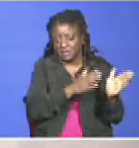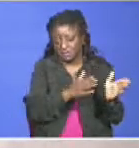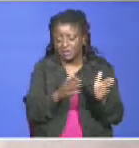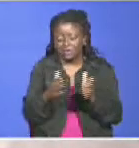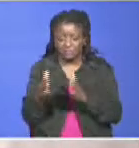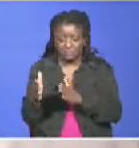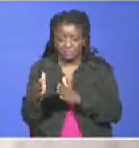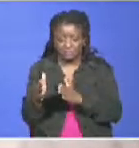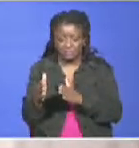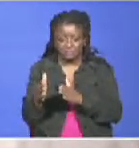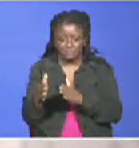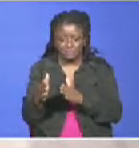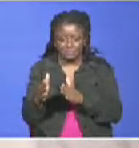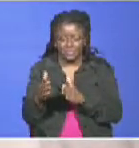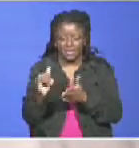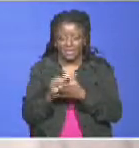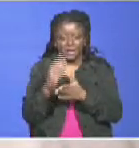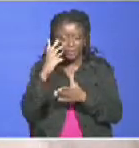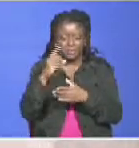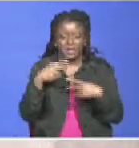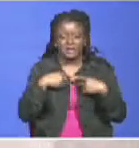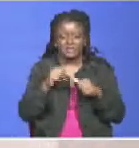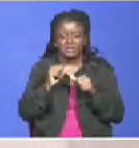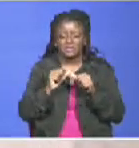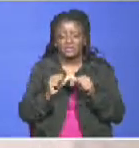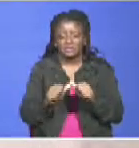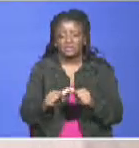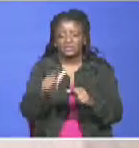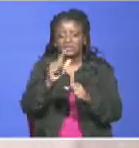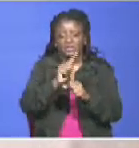have continually lowered electricity to date